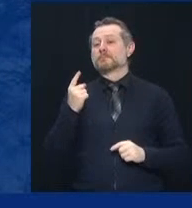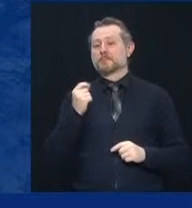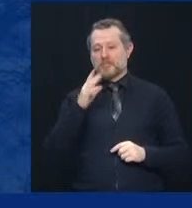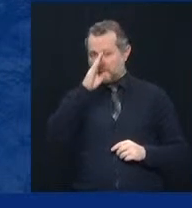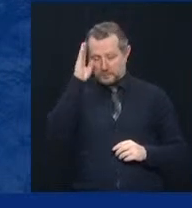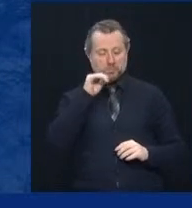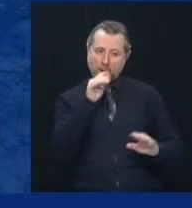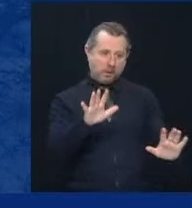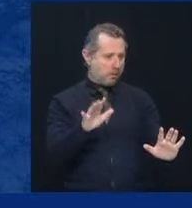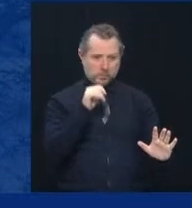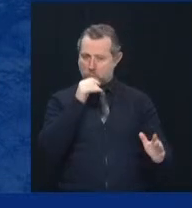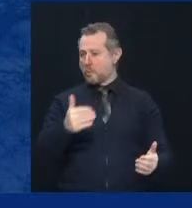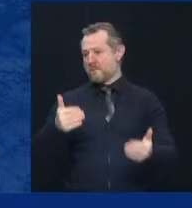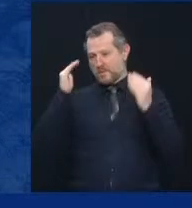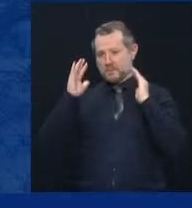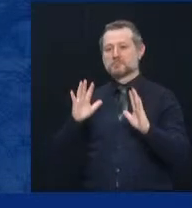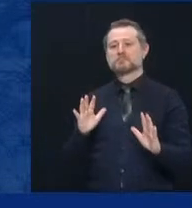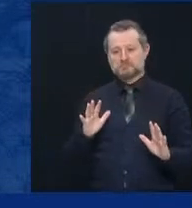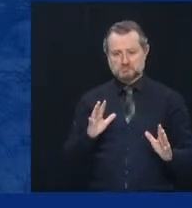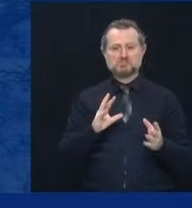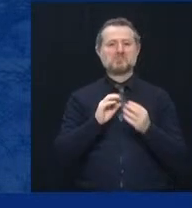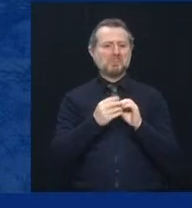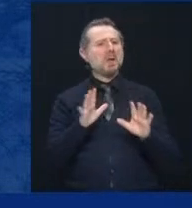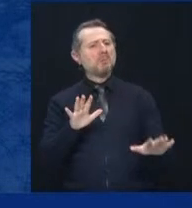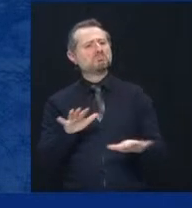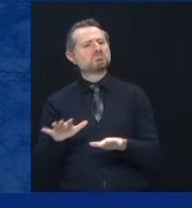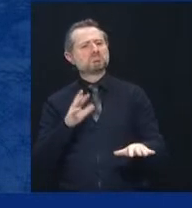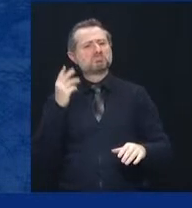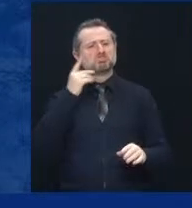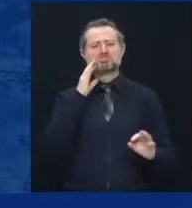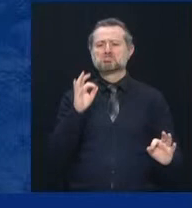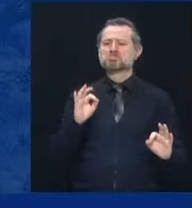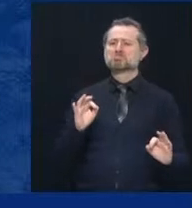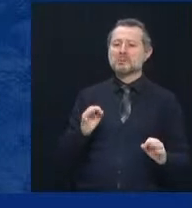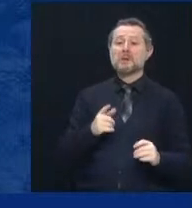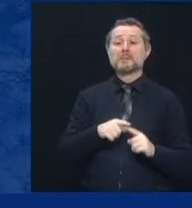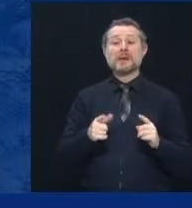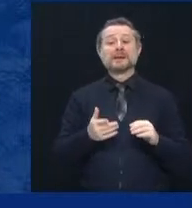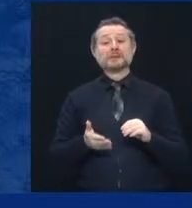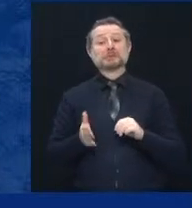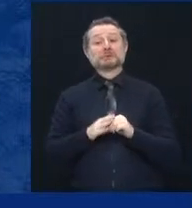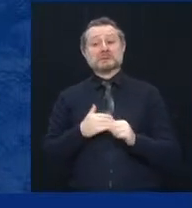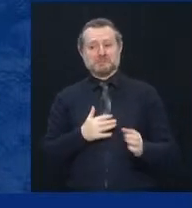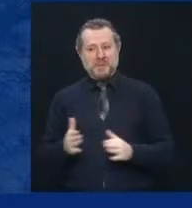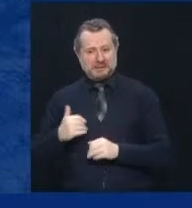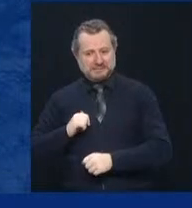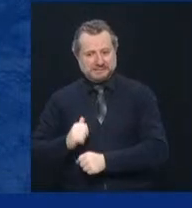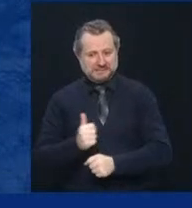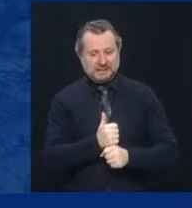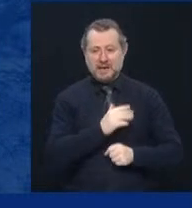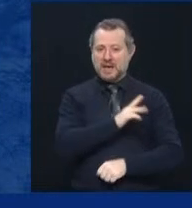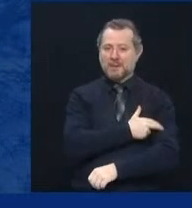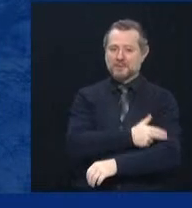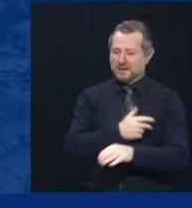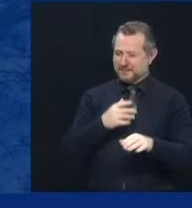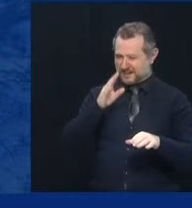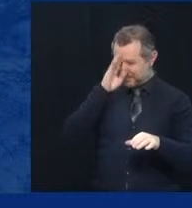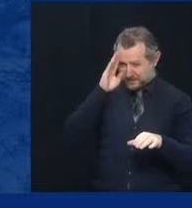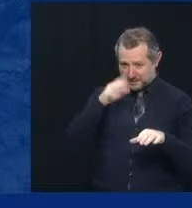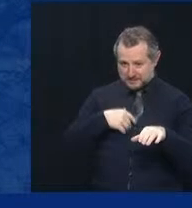for a number of reasons. What our surge and flex plan did was it increased capacity of hospitals roughly